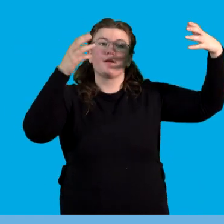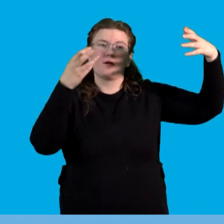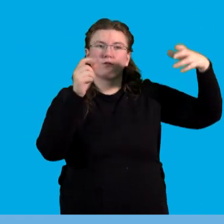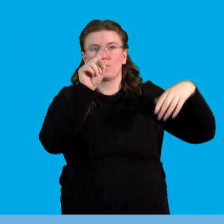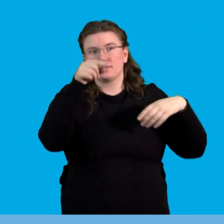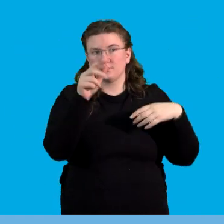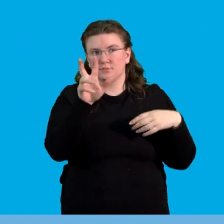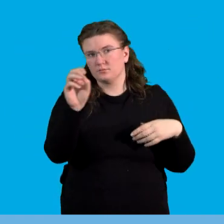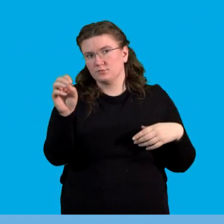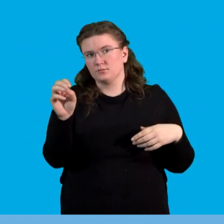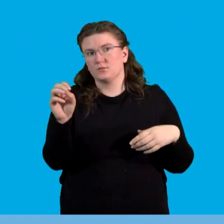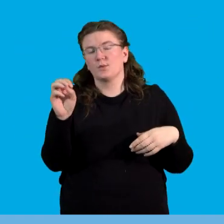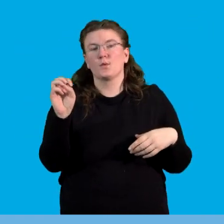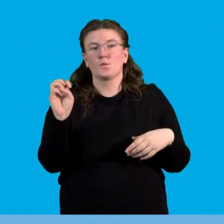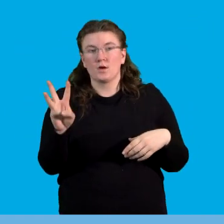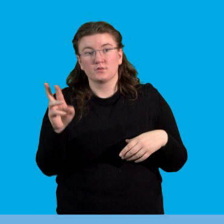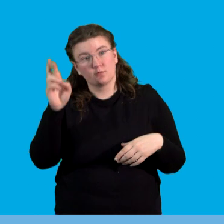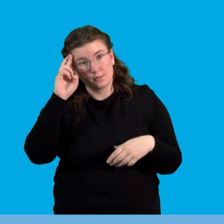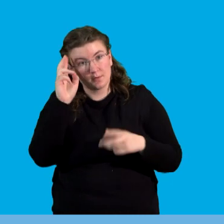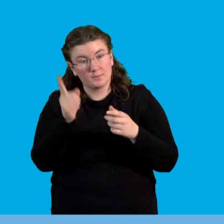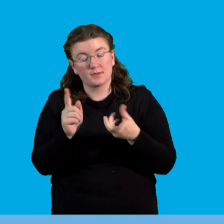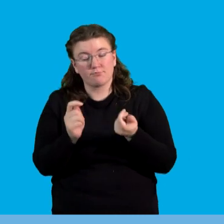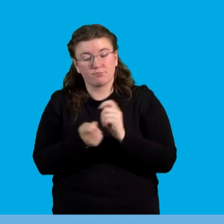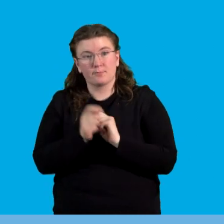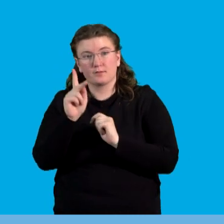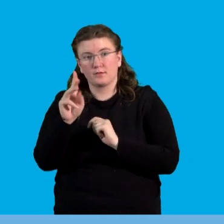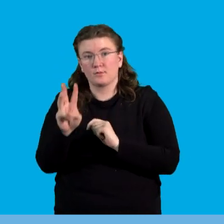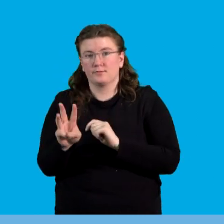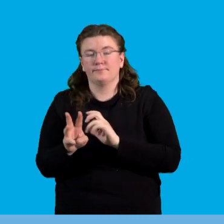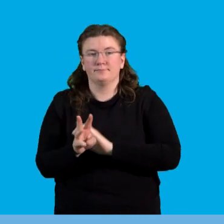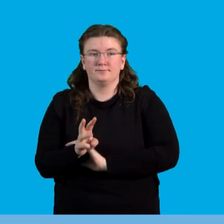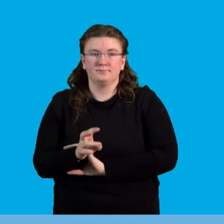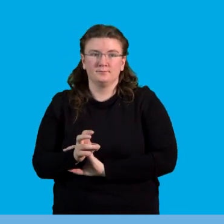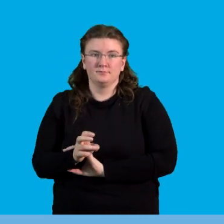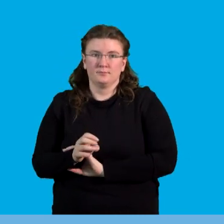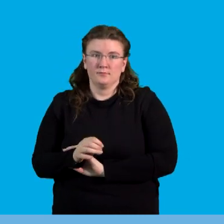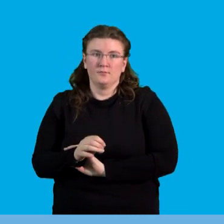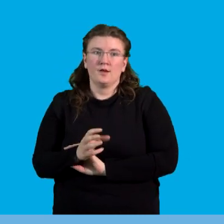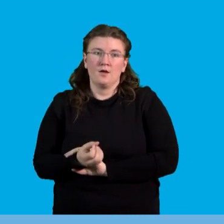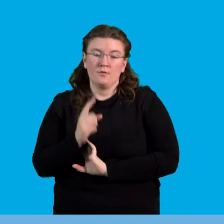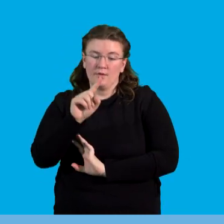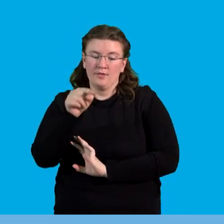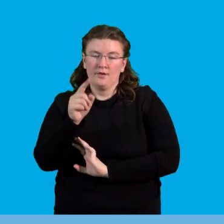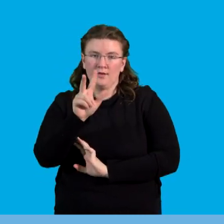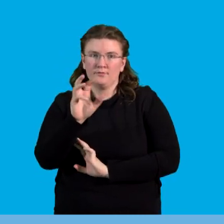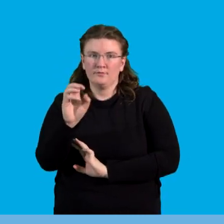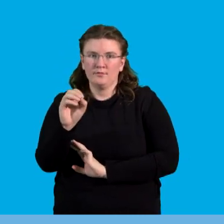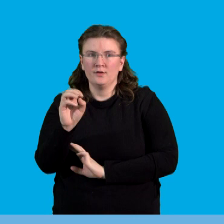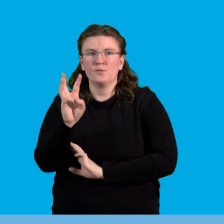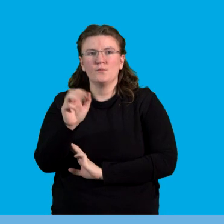at 1,800 watts, and remember again, this must be converted to kilowatts. So it is rated